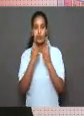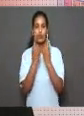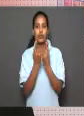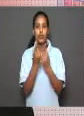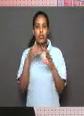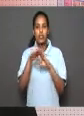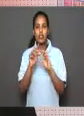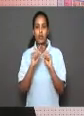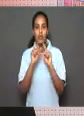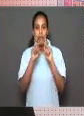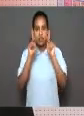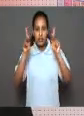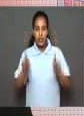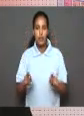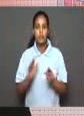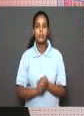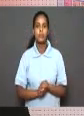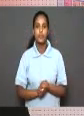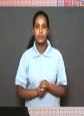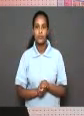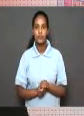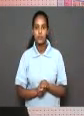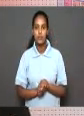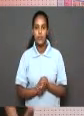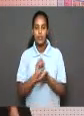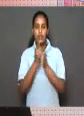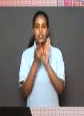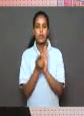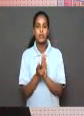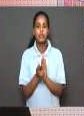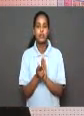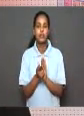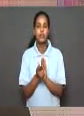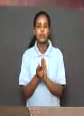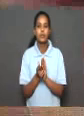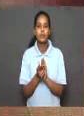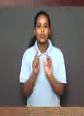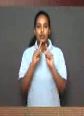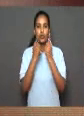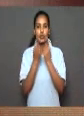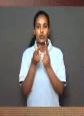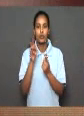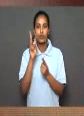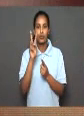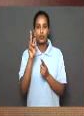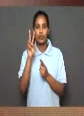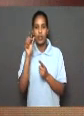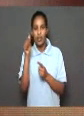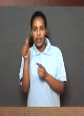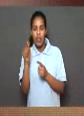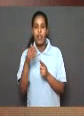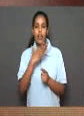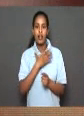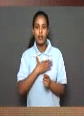certain groups in the periodic table. For example, Group